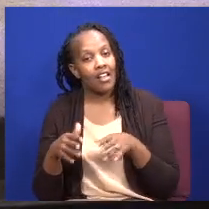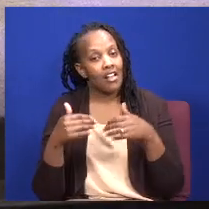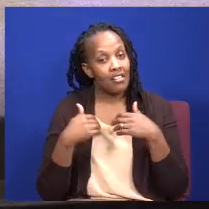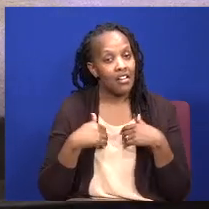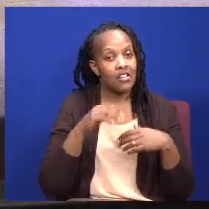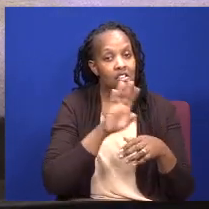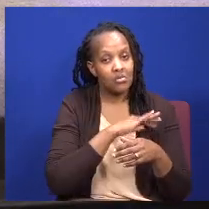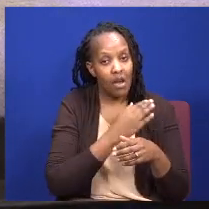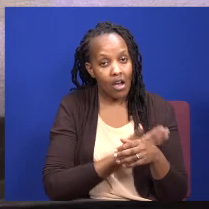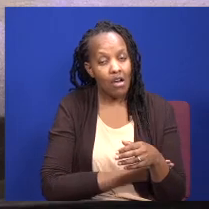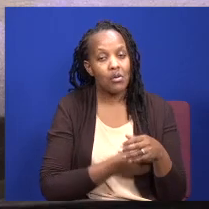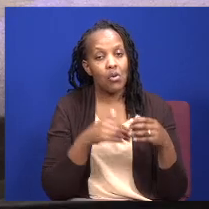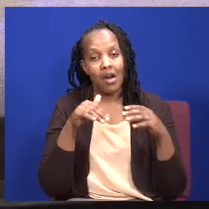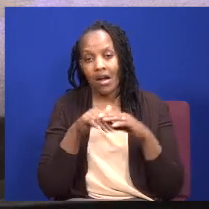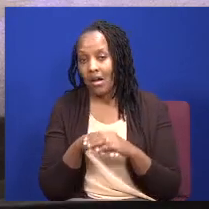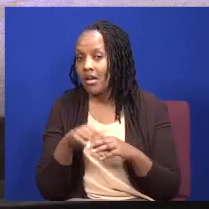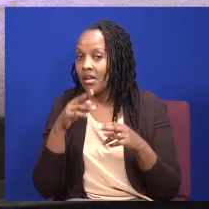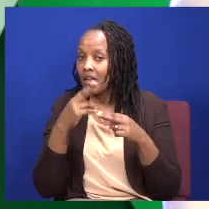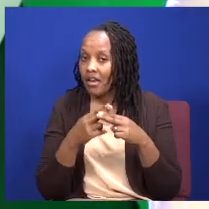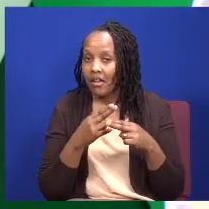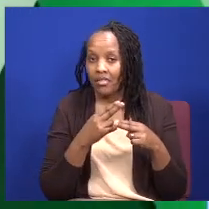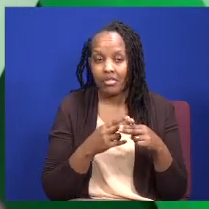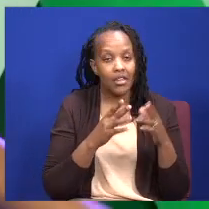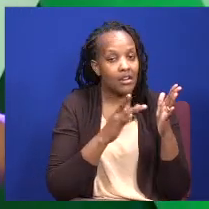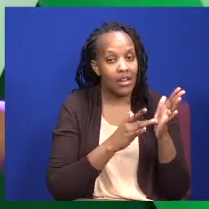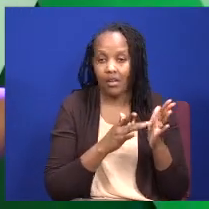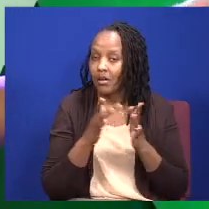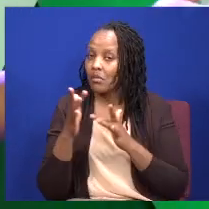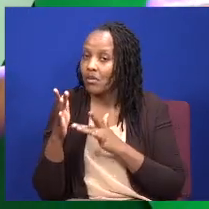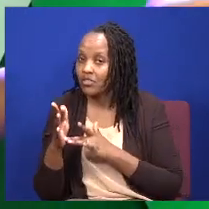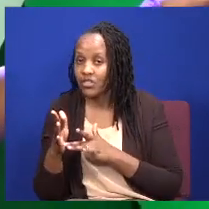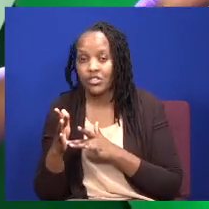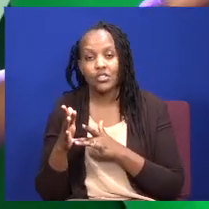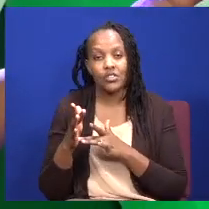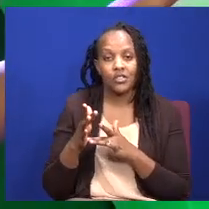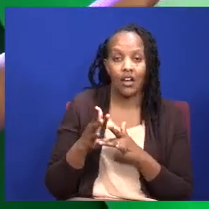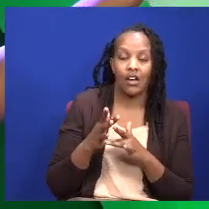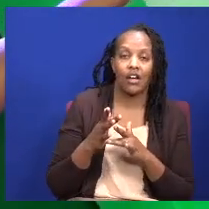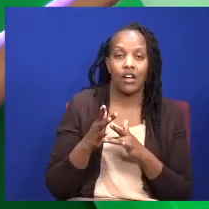Jesus. There is power in the name of